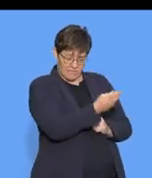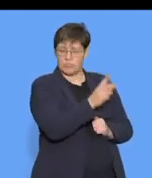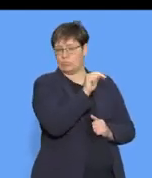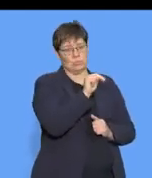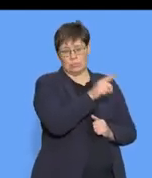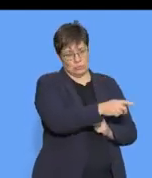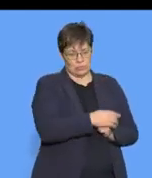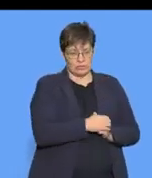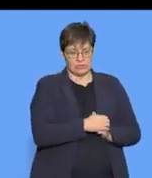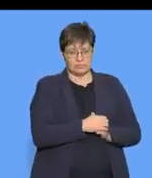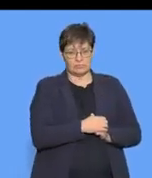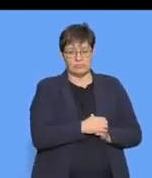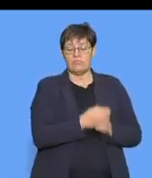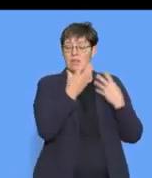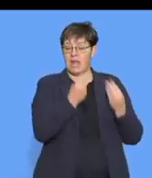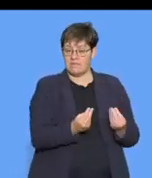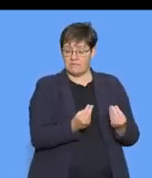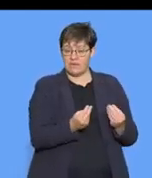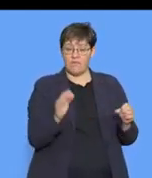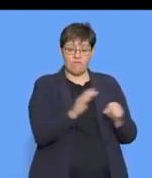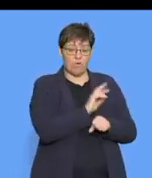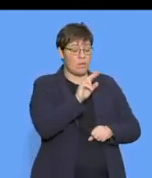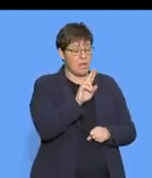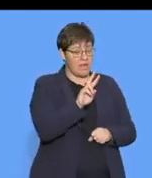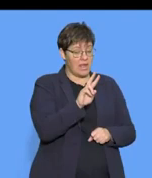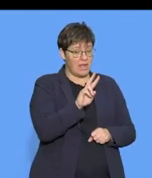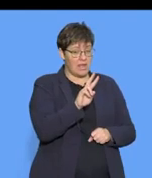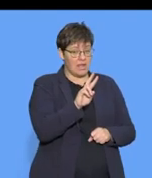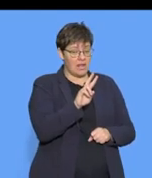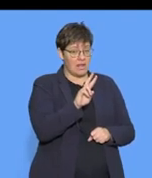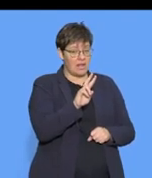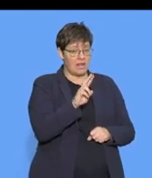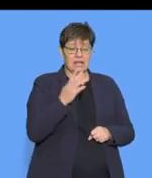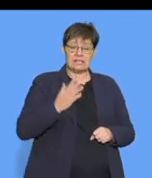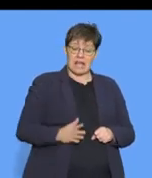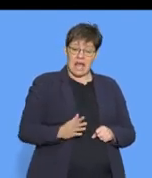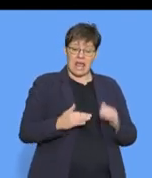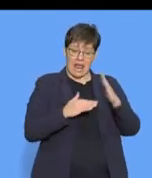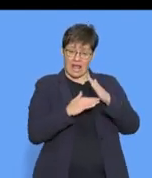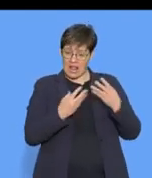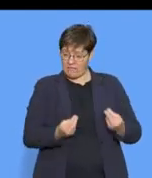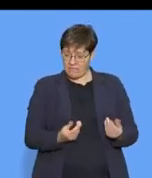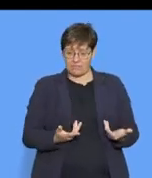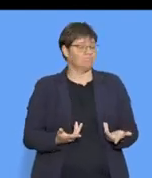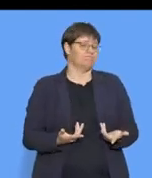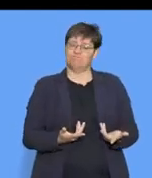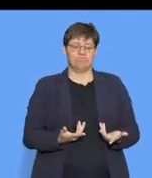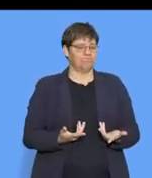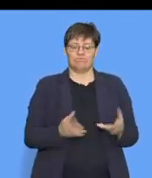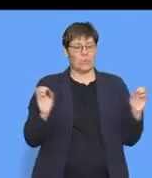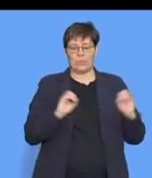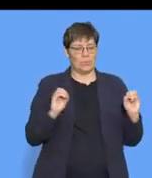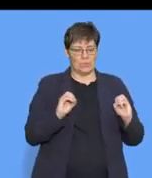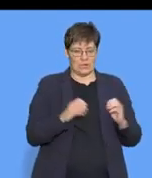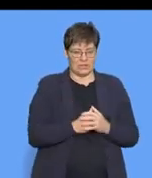No, it's not a right angled triangle. Does it have any full pair of side and matching angle? So we've got no